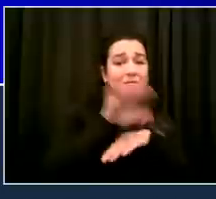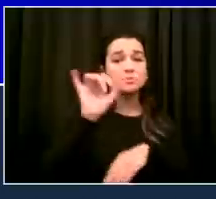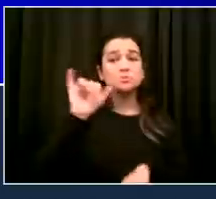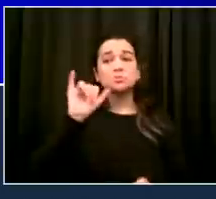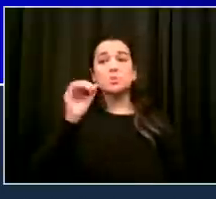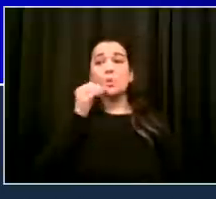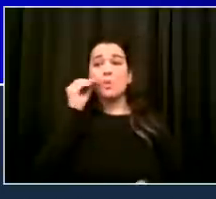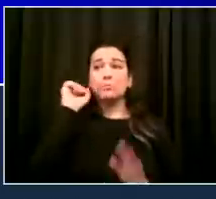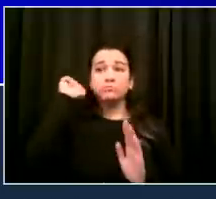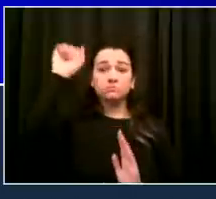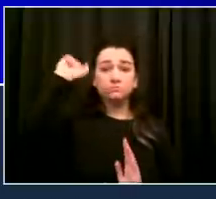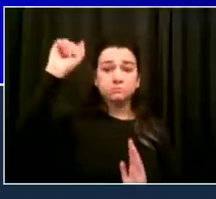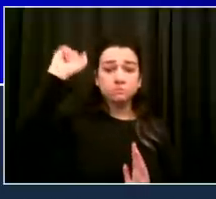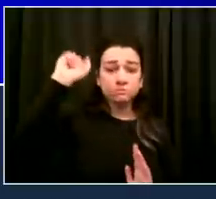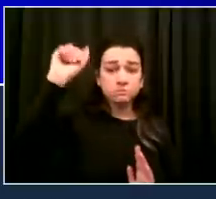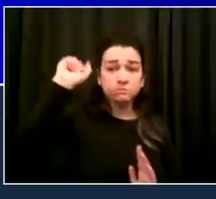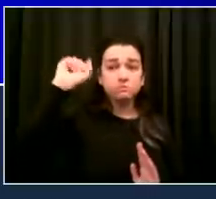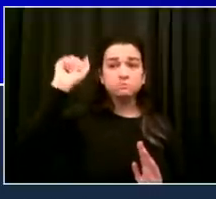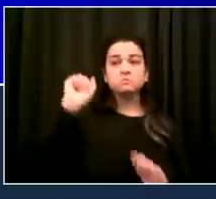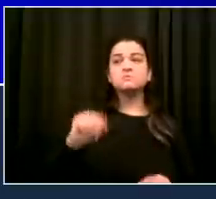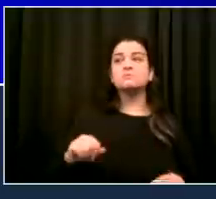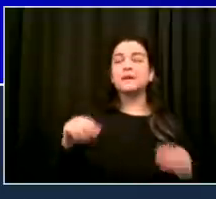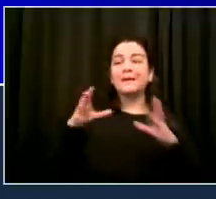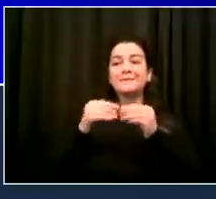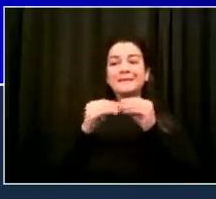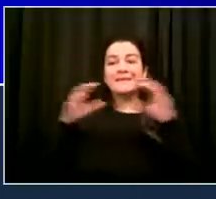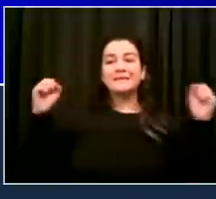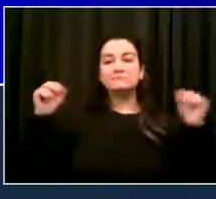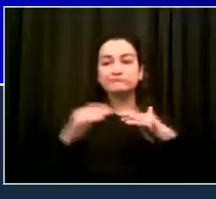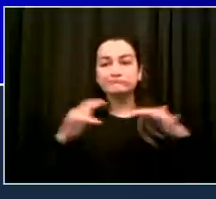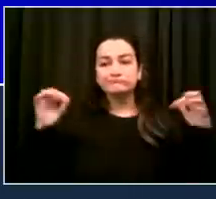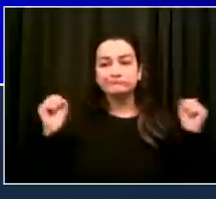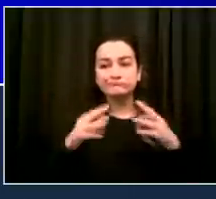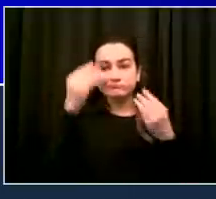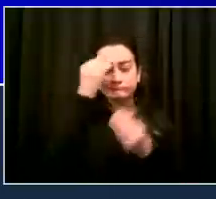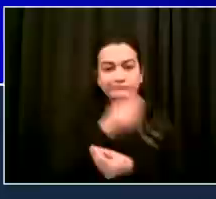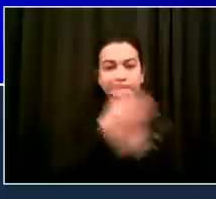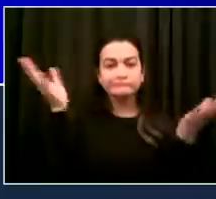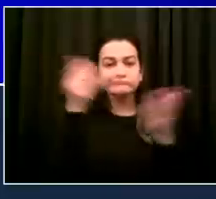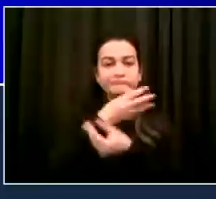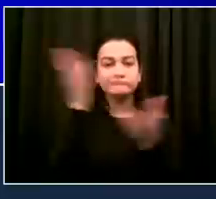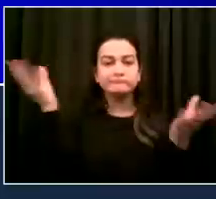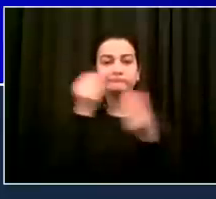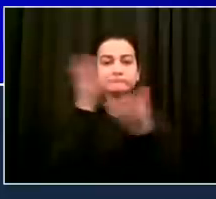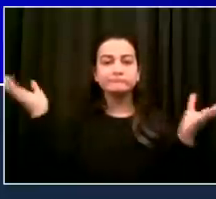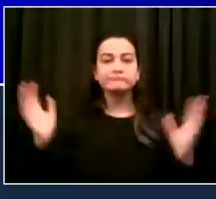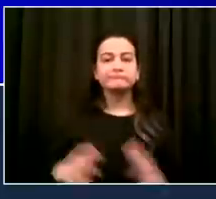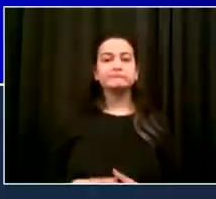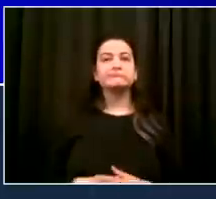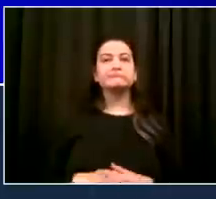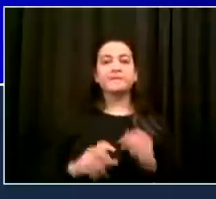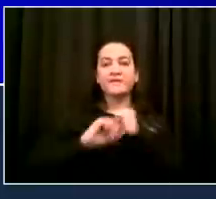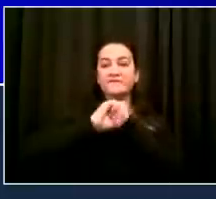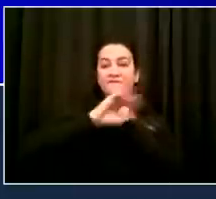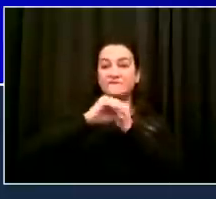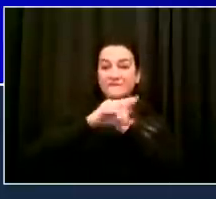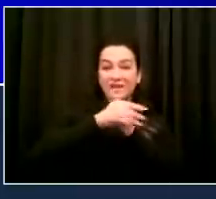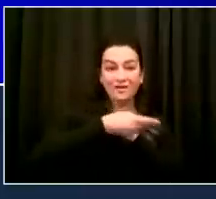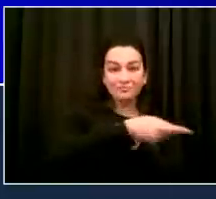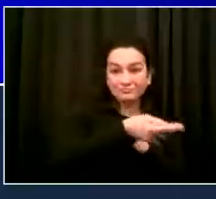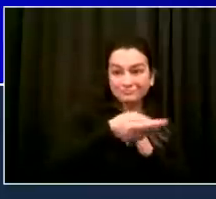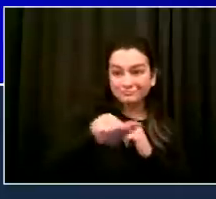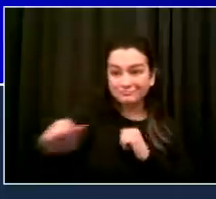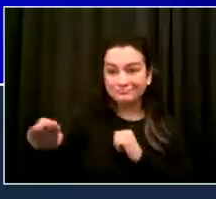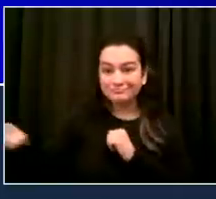community-based agencies to make sure, particularly as the mayor said, in those 27 districts,